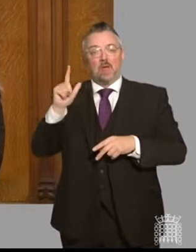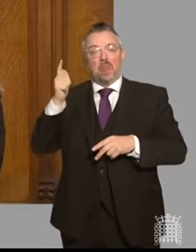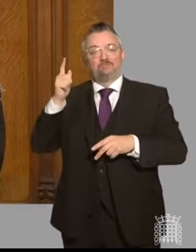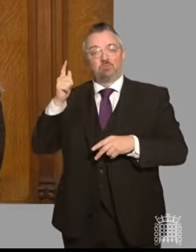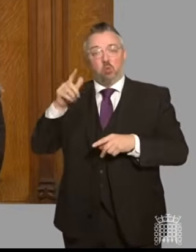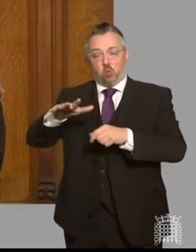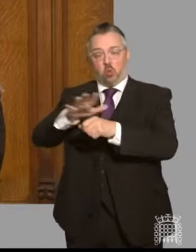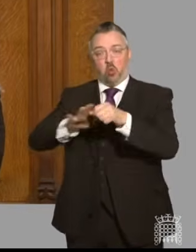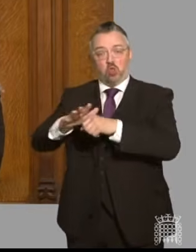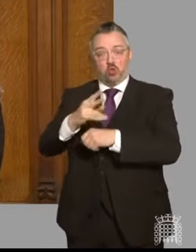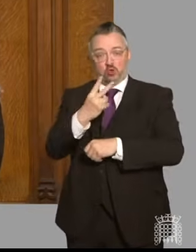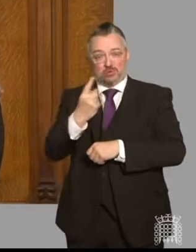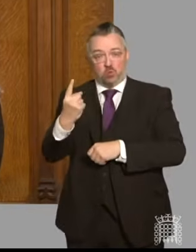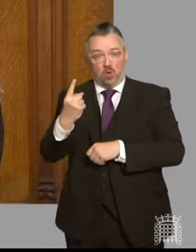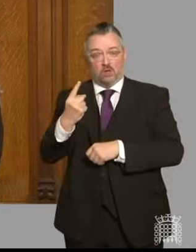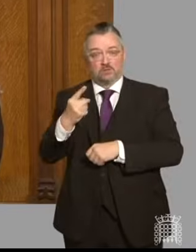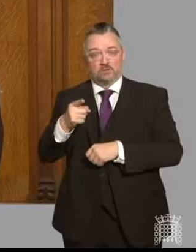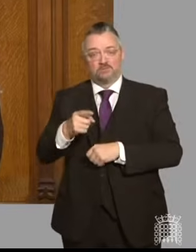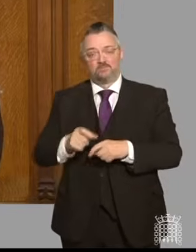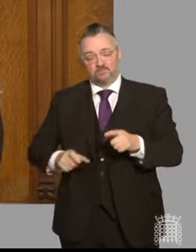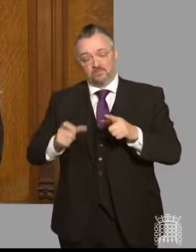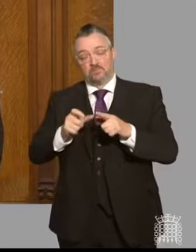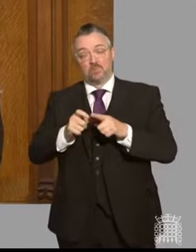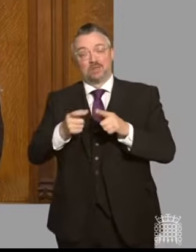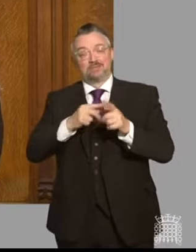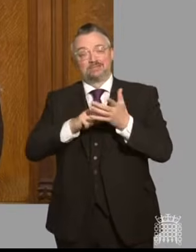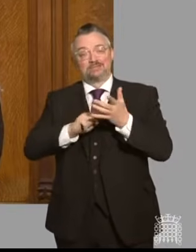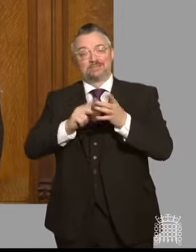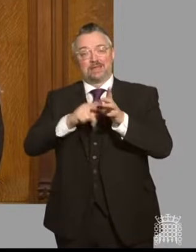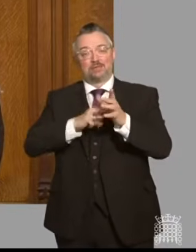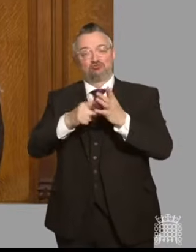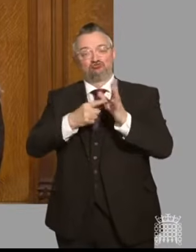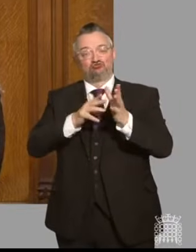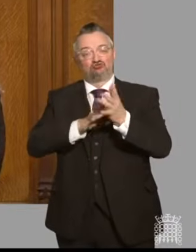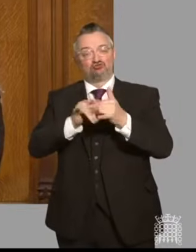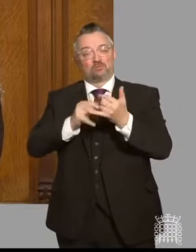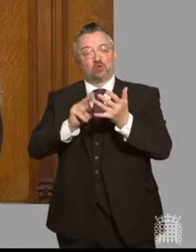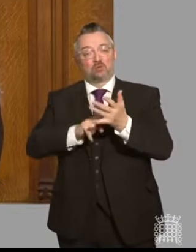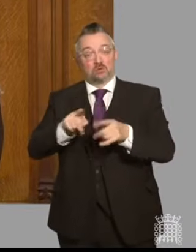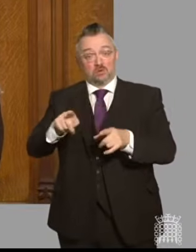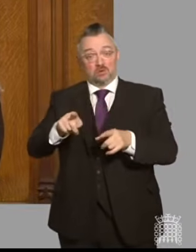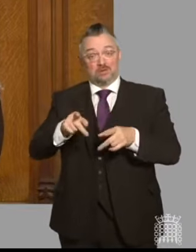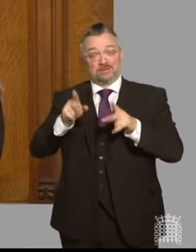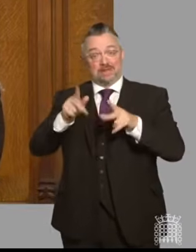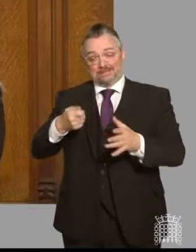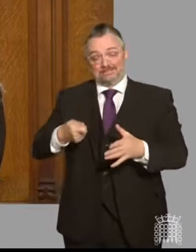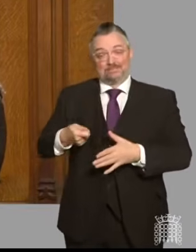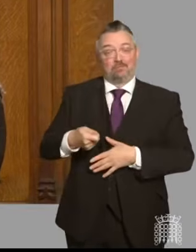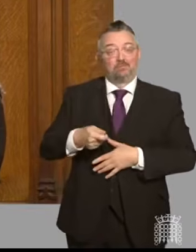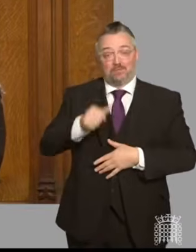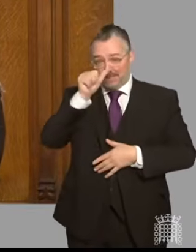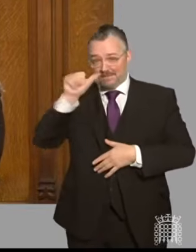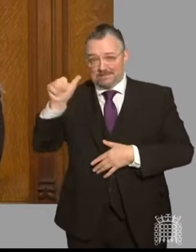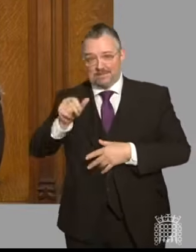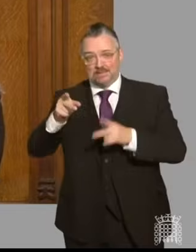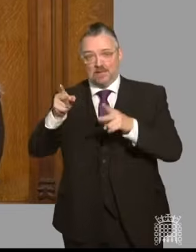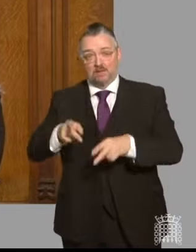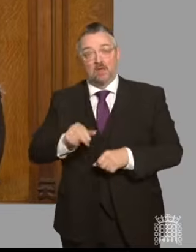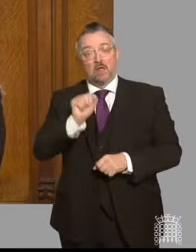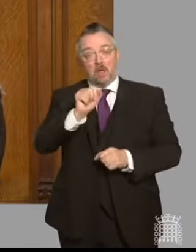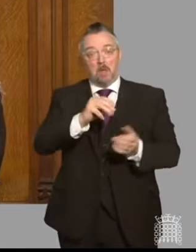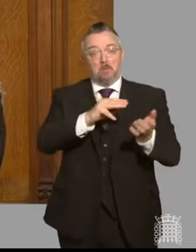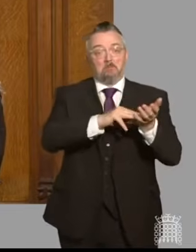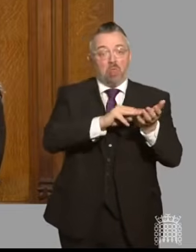was 16 when he died as a result of knife crime. Their mothers, Leanne and Mandy, are campaigning for